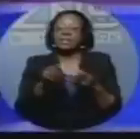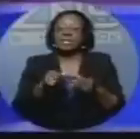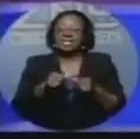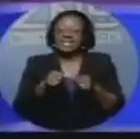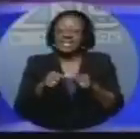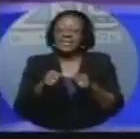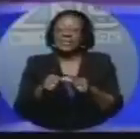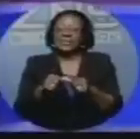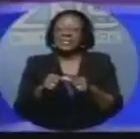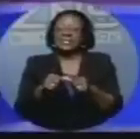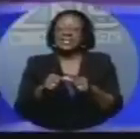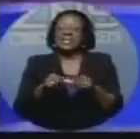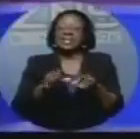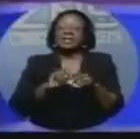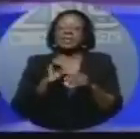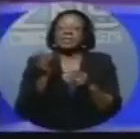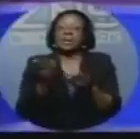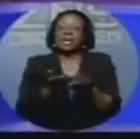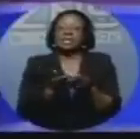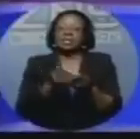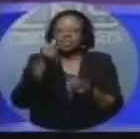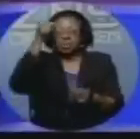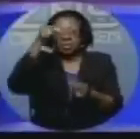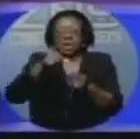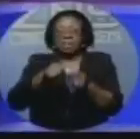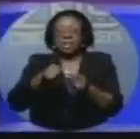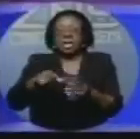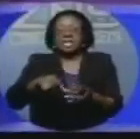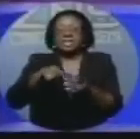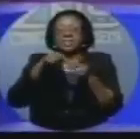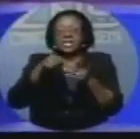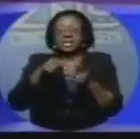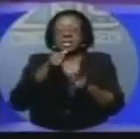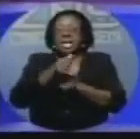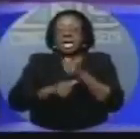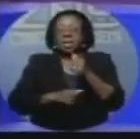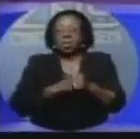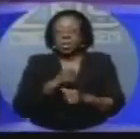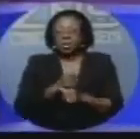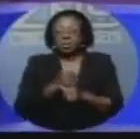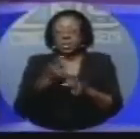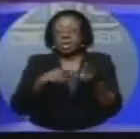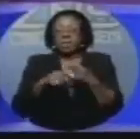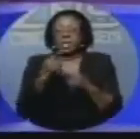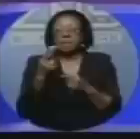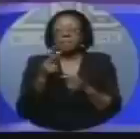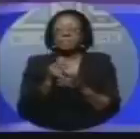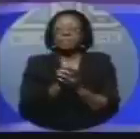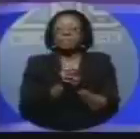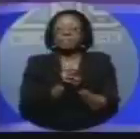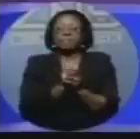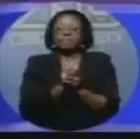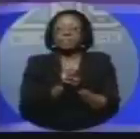When the weekend report continues, a plaque unveiled to commemorate a special anniversary. That story and more coming up.